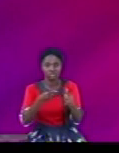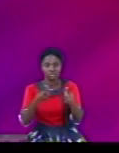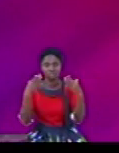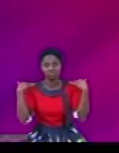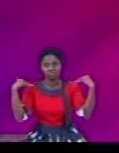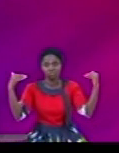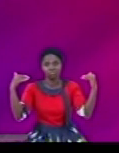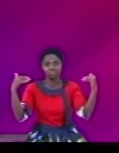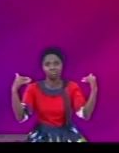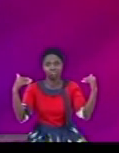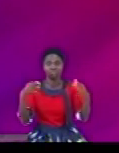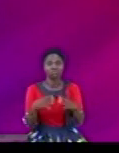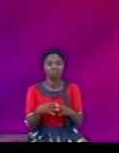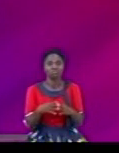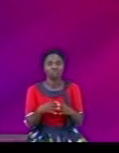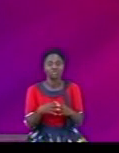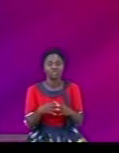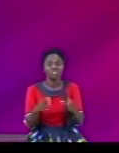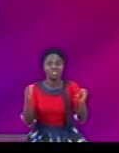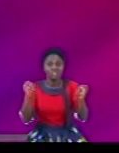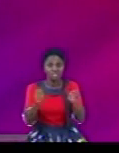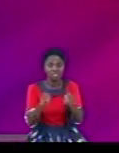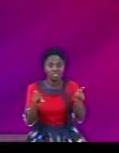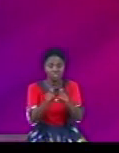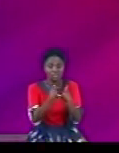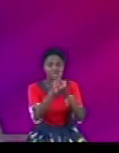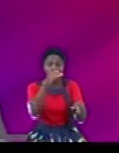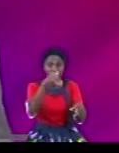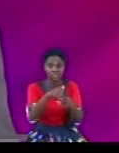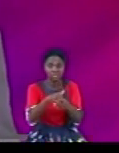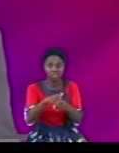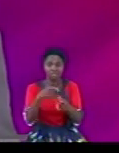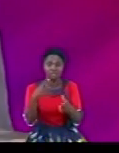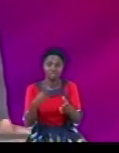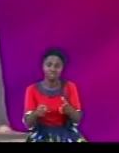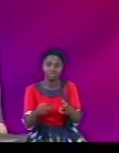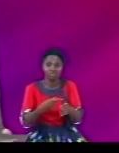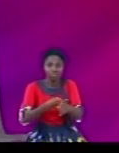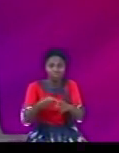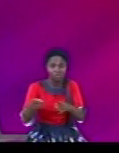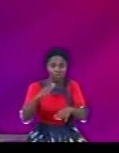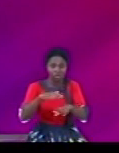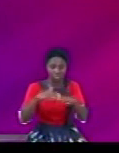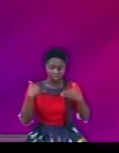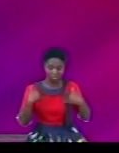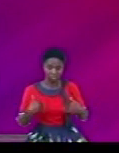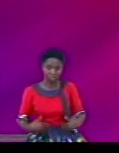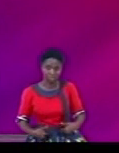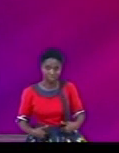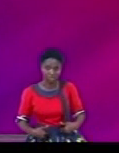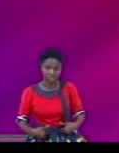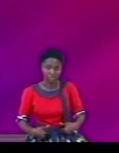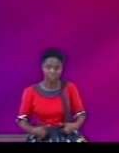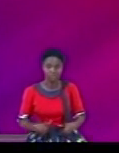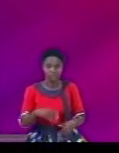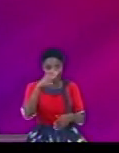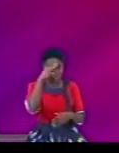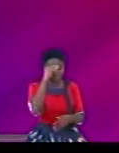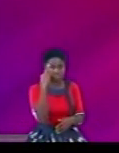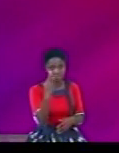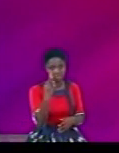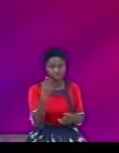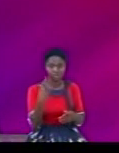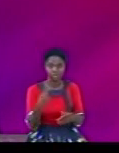scars, the marks on his body, the trials that made him weak at times, he preached the